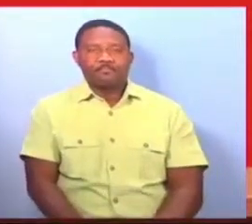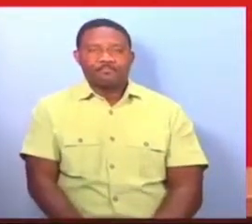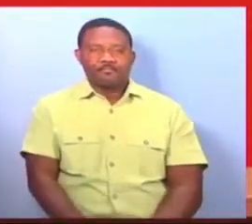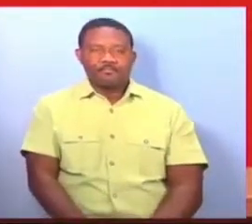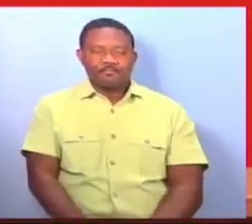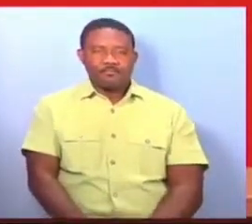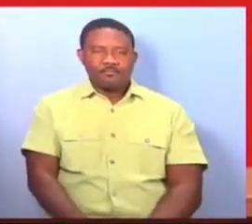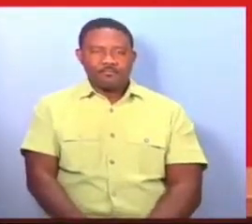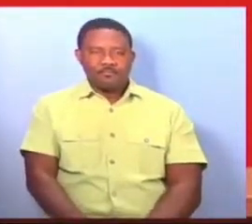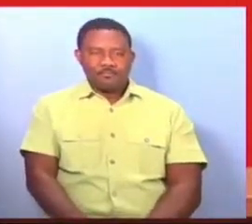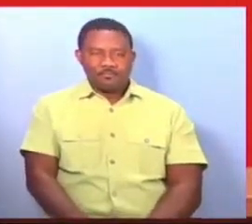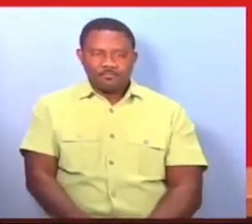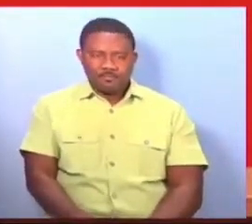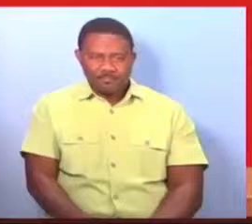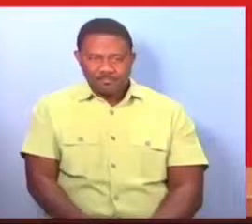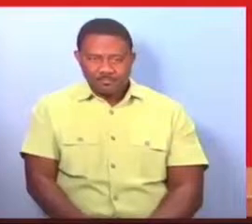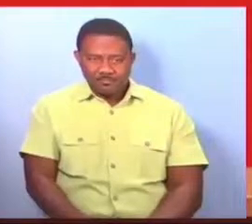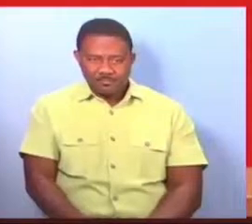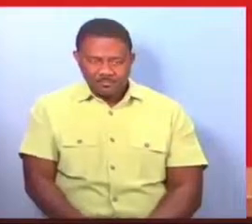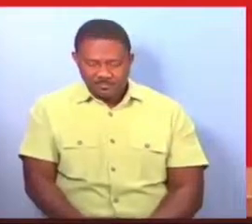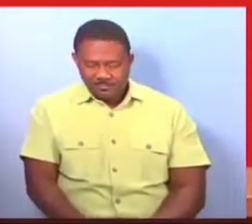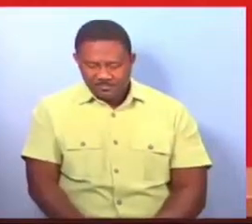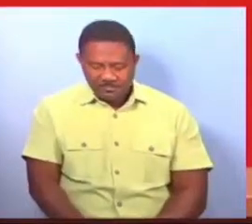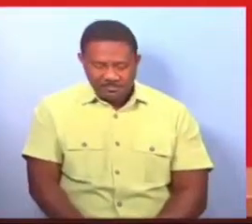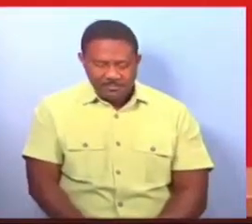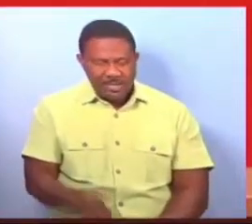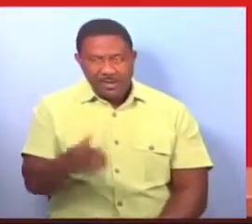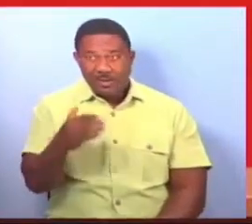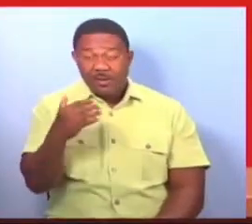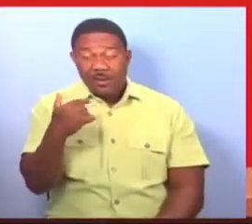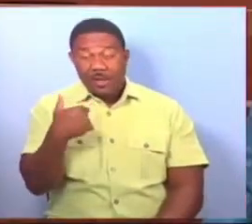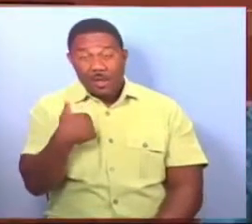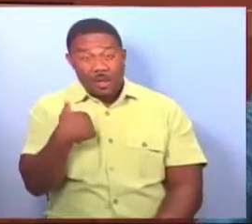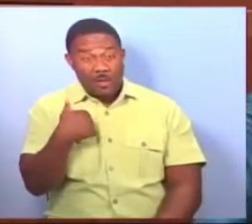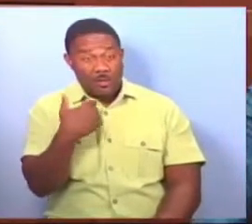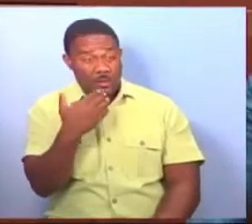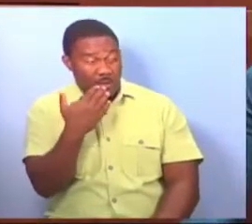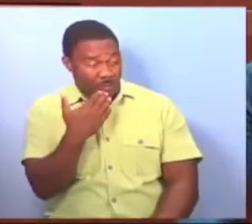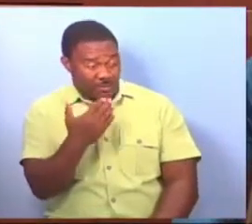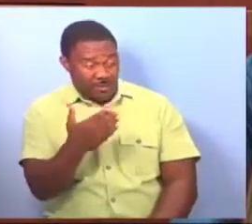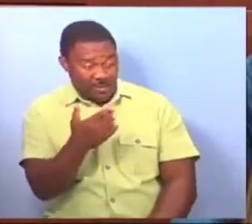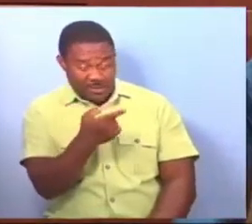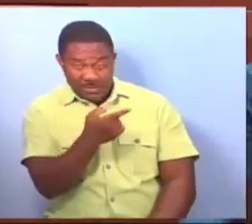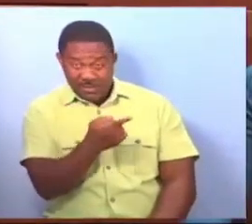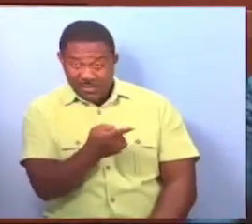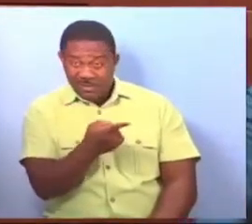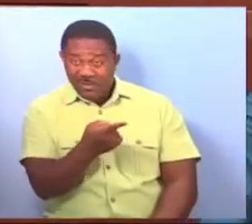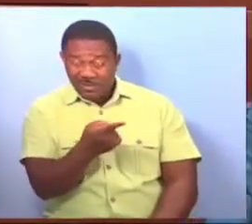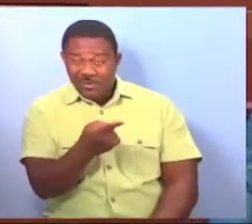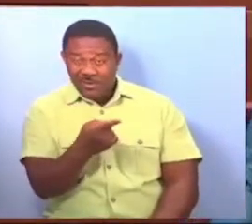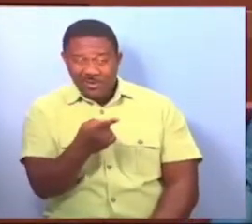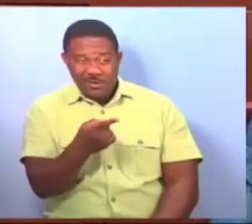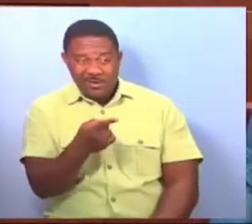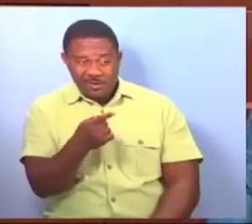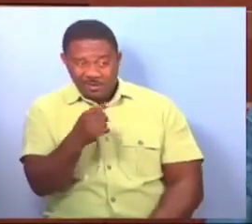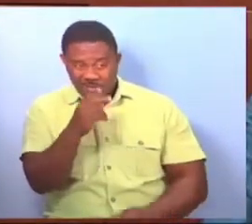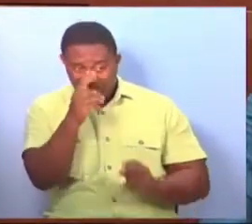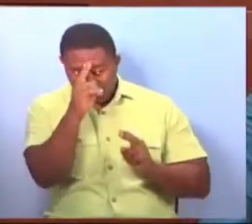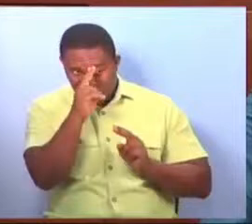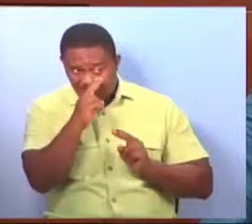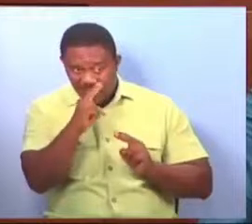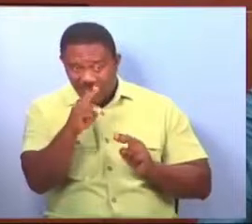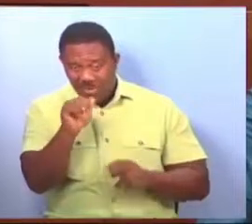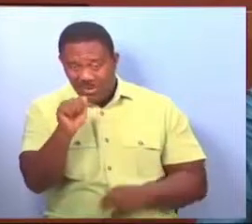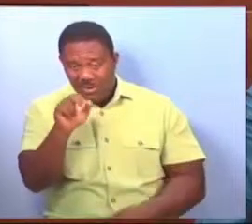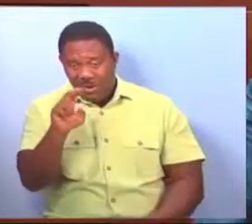the respected Minority Chief Whip, Honorable Arnaud Dompré, on the statement ably made that paid a